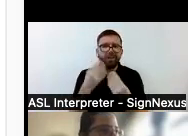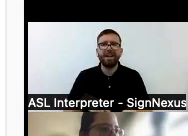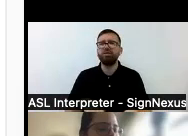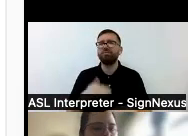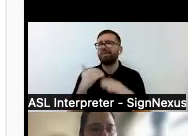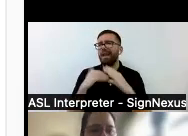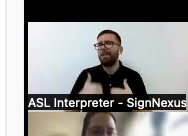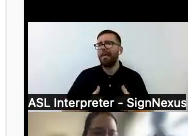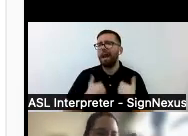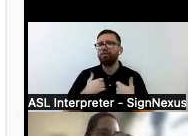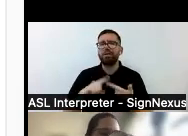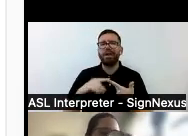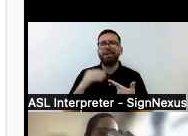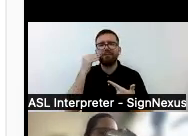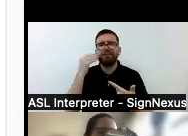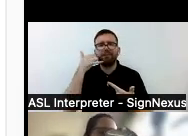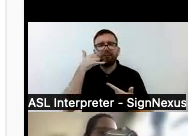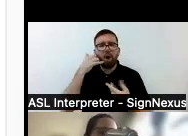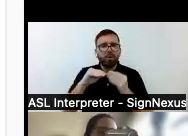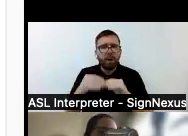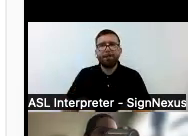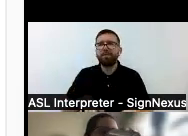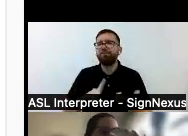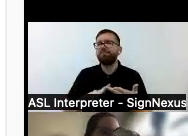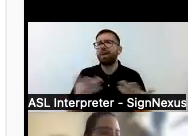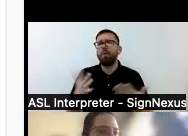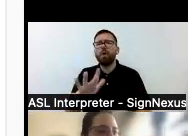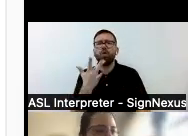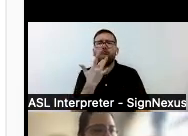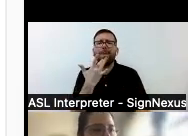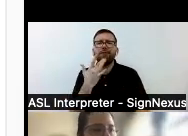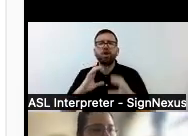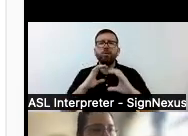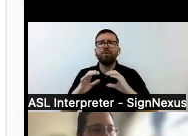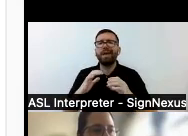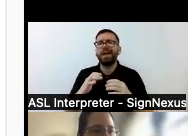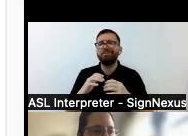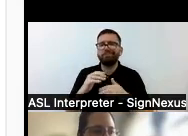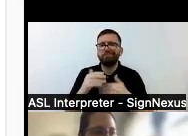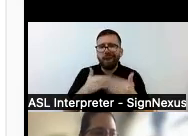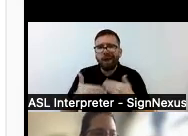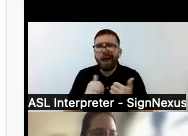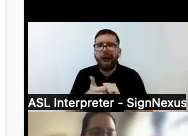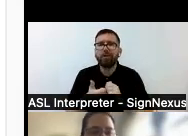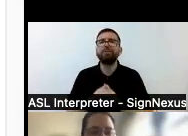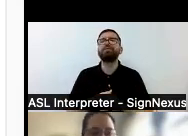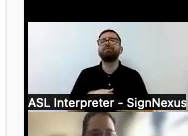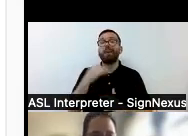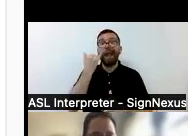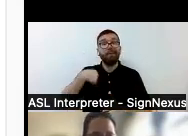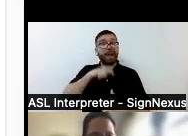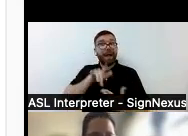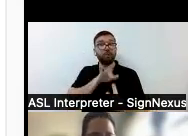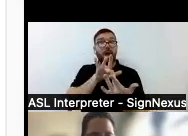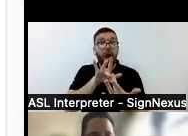phone number, and what is your preferred communication method. If we need to contact you in any way, you can select